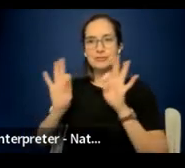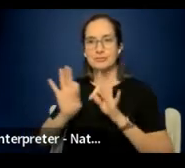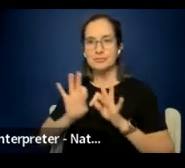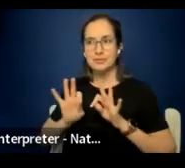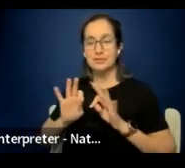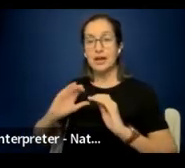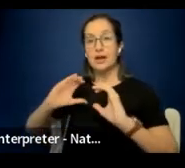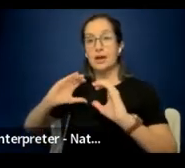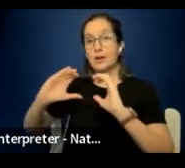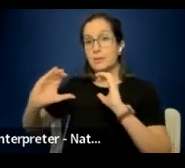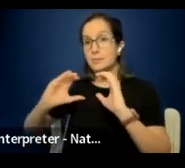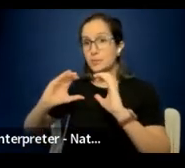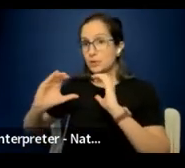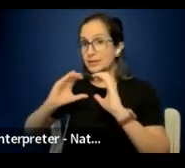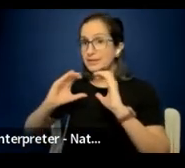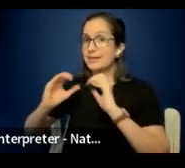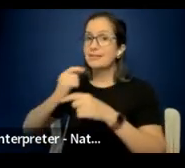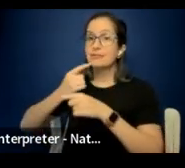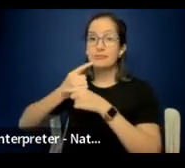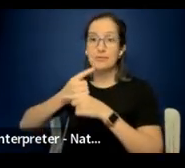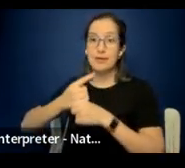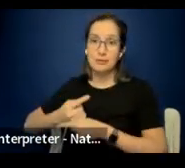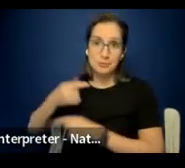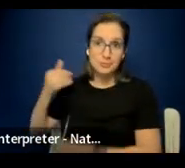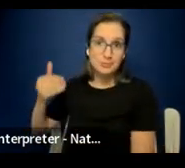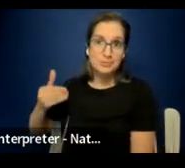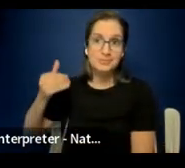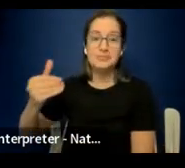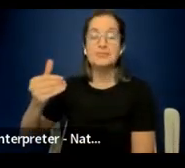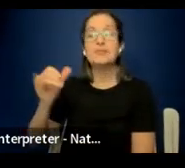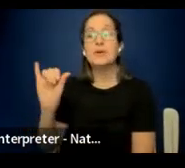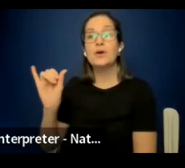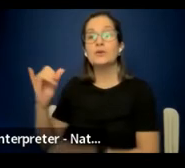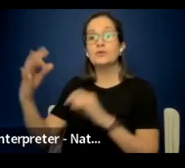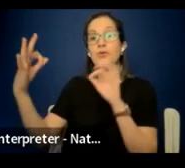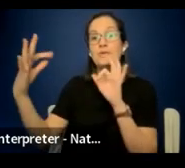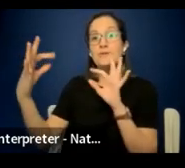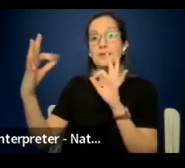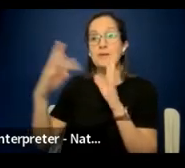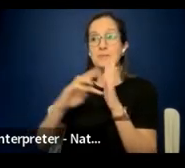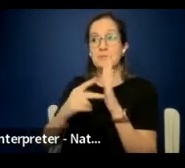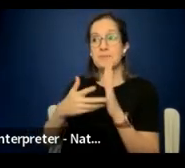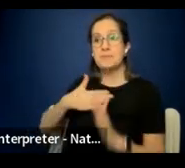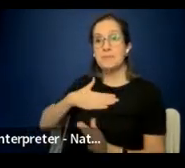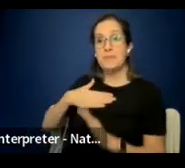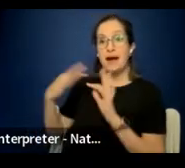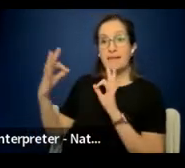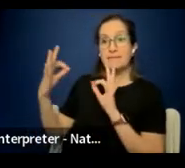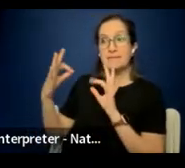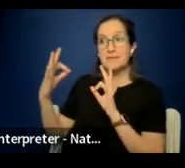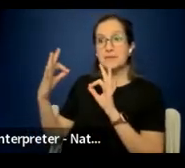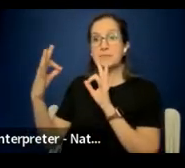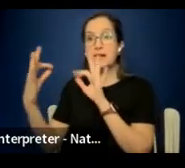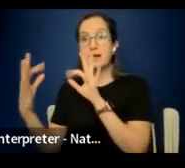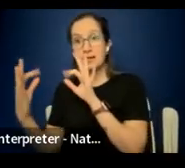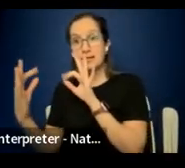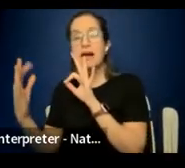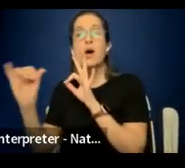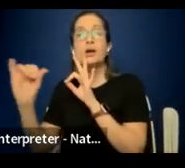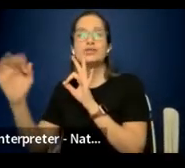with your volunteer, and providing ongoing feedback to them and providing opportunities for them to give you feedback as well.